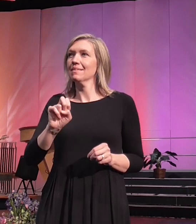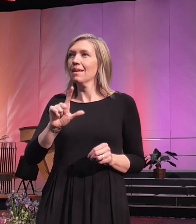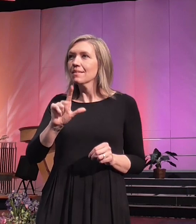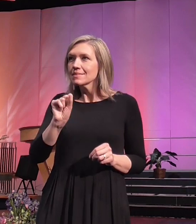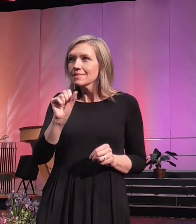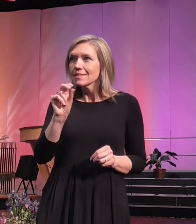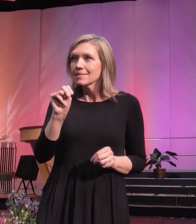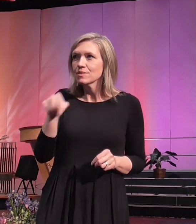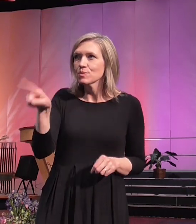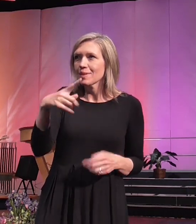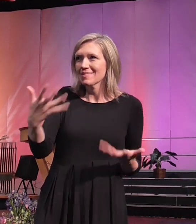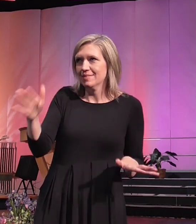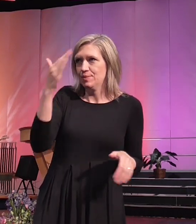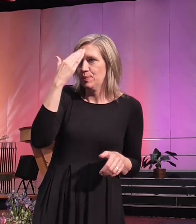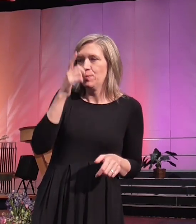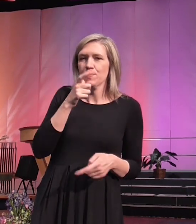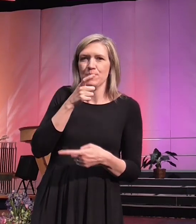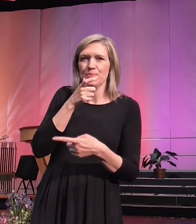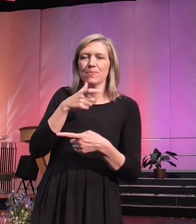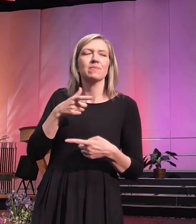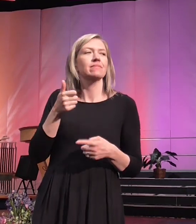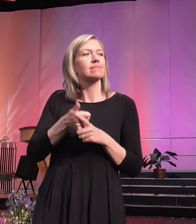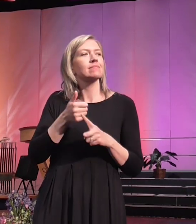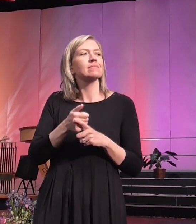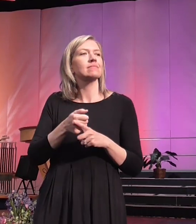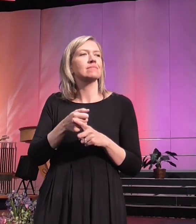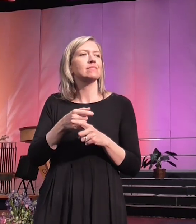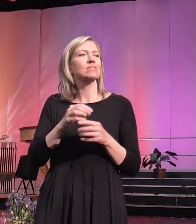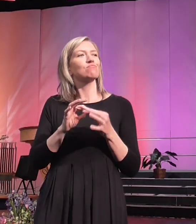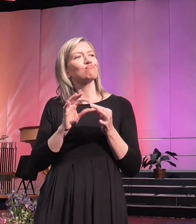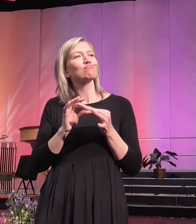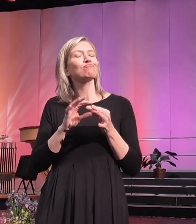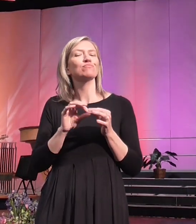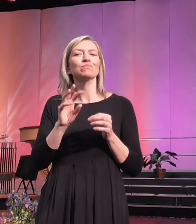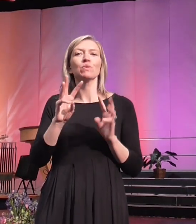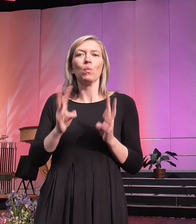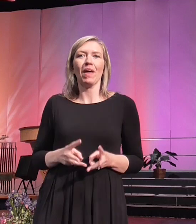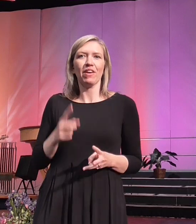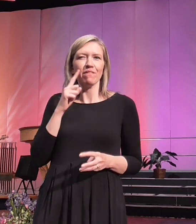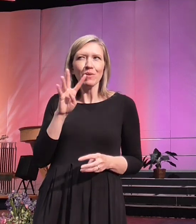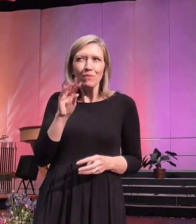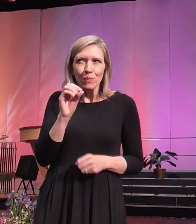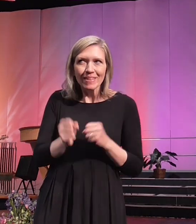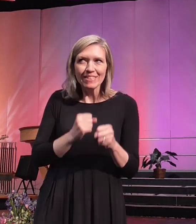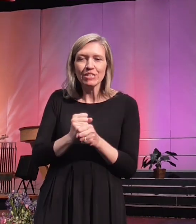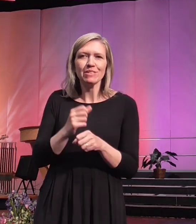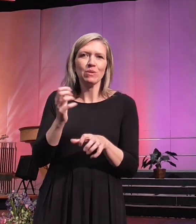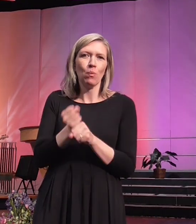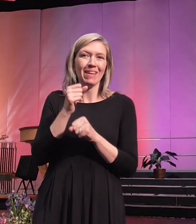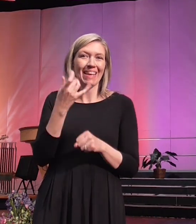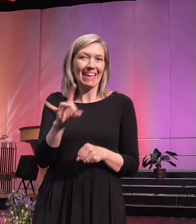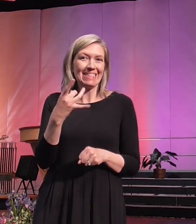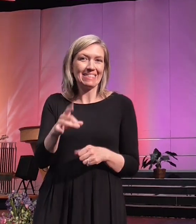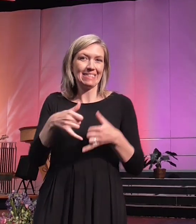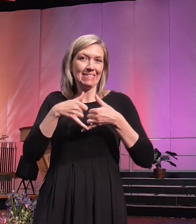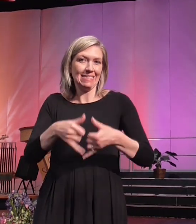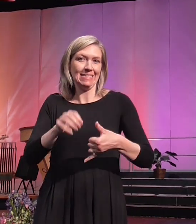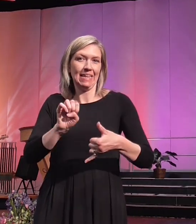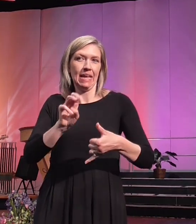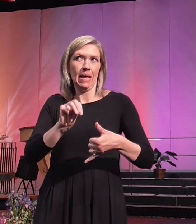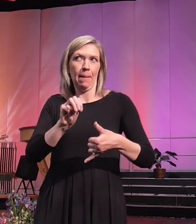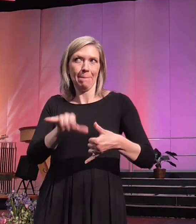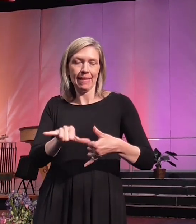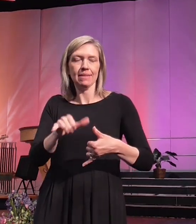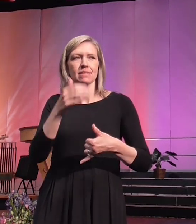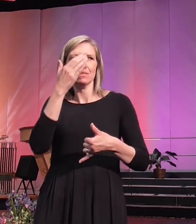who you guys know. He was a weatherman for a little while, about 40 years, won 18 Emmys, and knows a